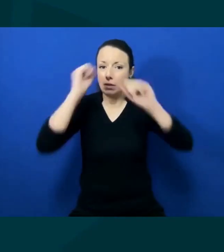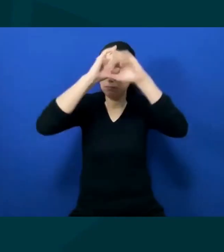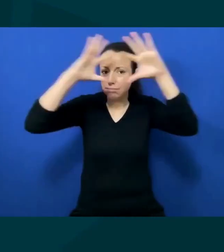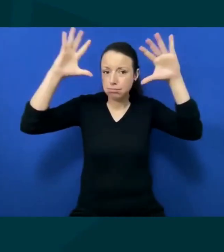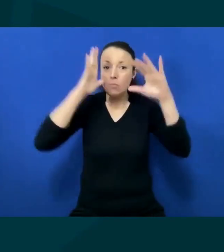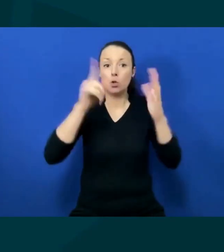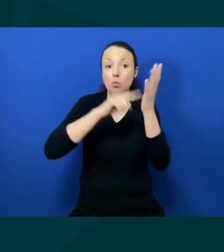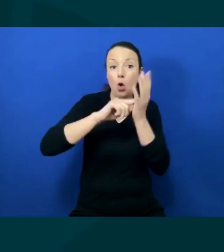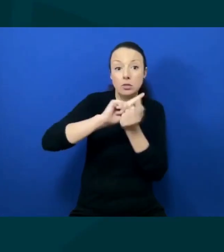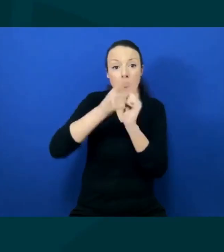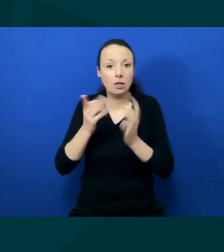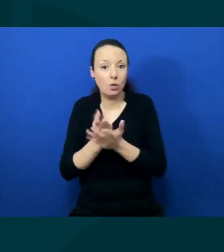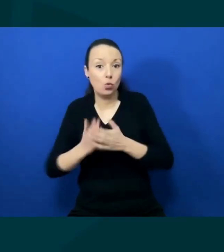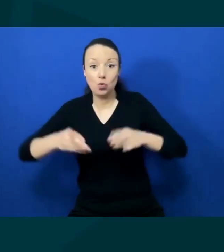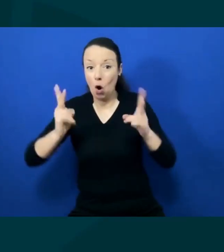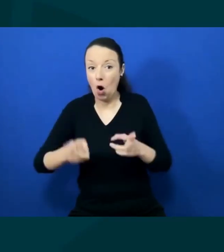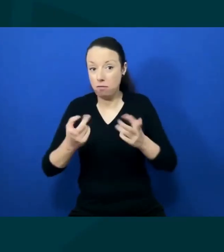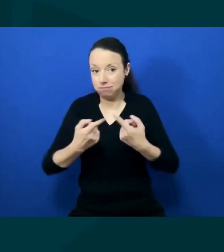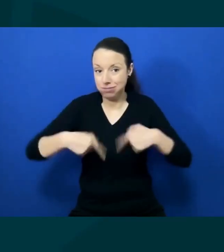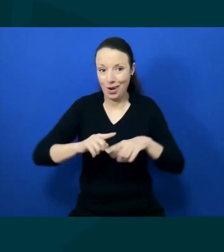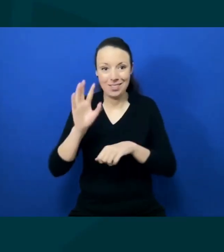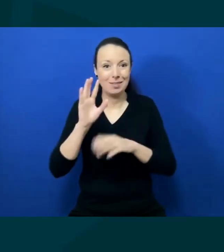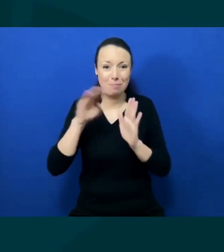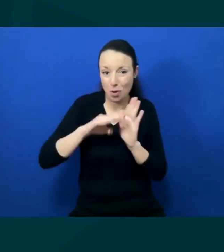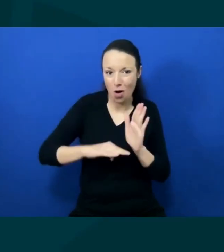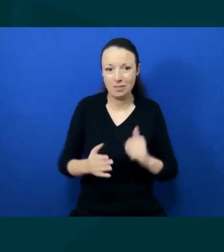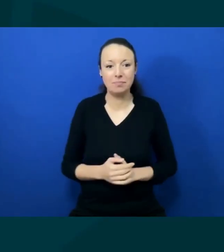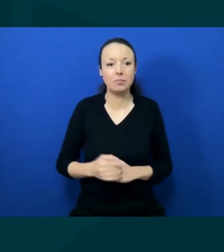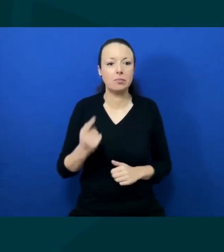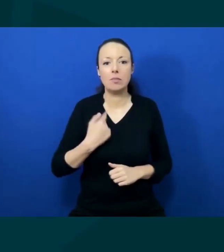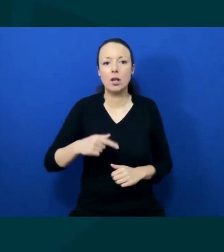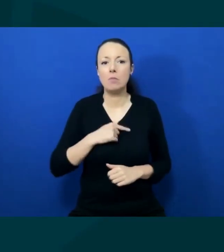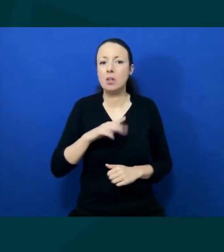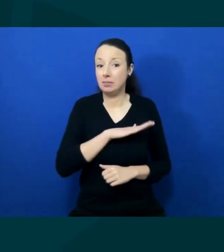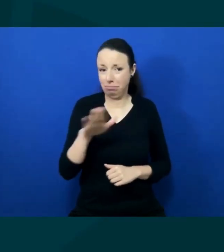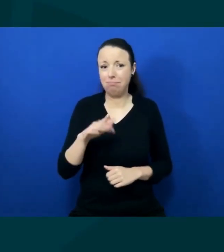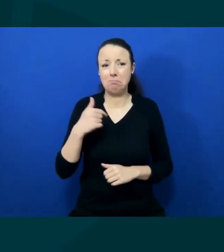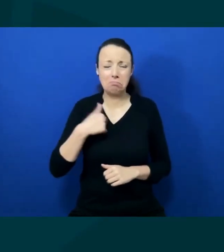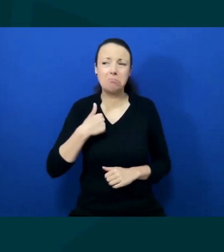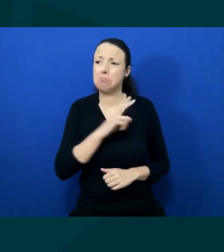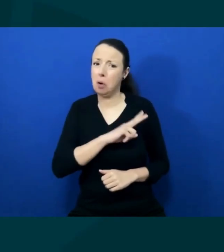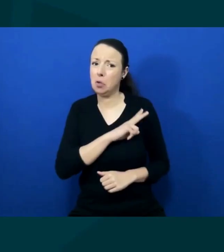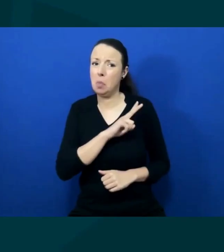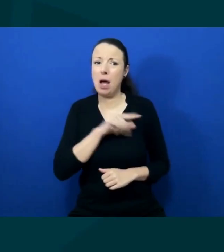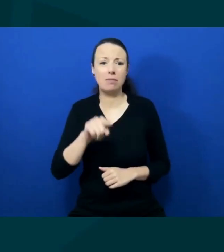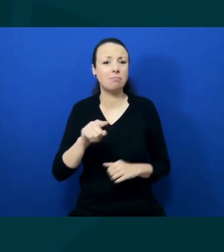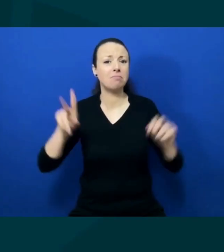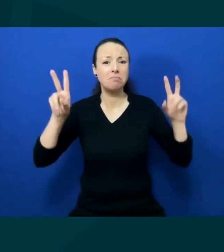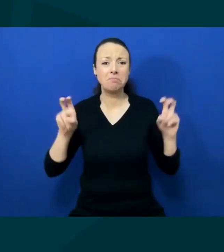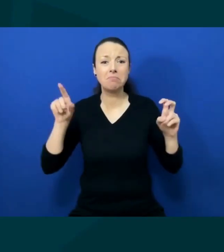vision transforms into an implementation of a program. We're all in favor of sponge cities.